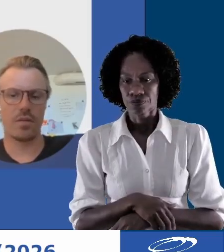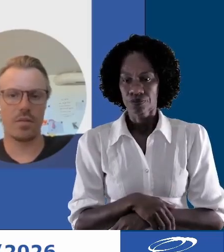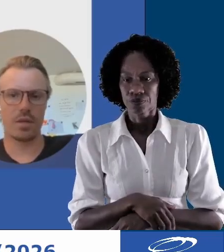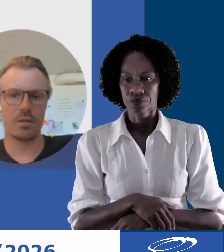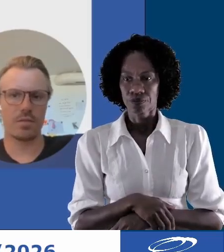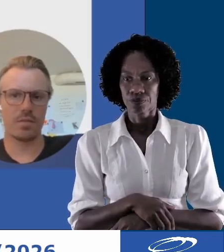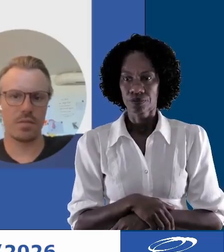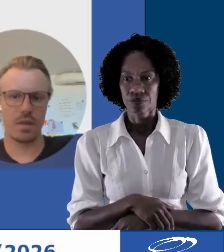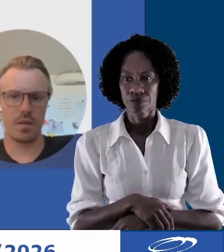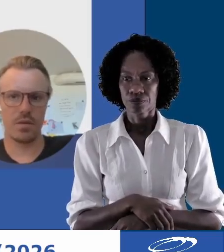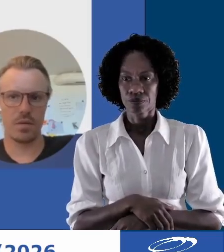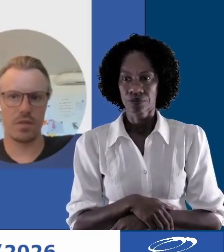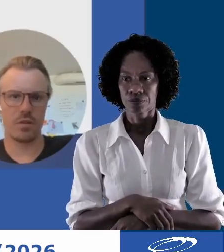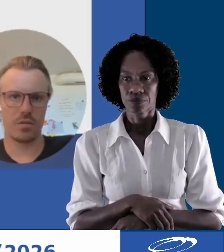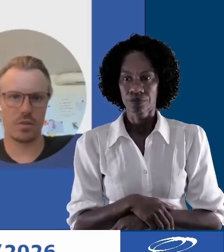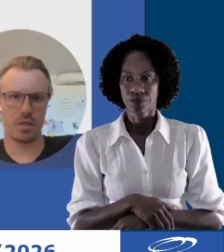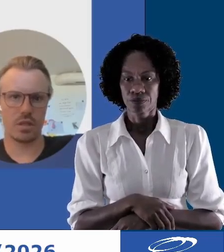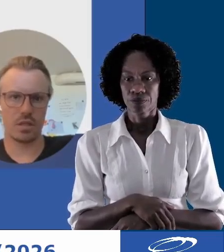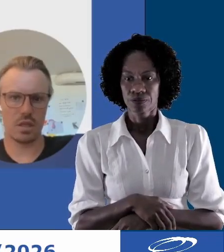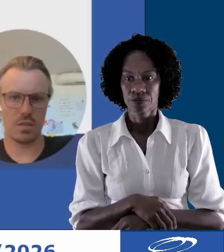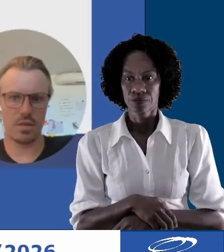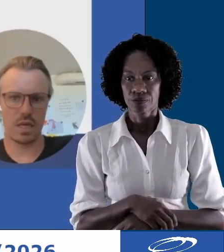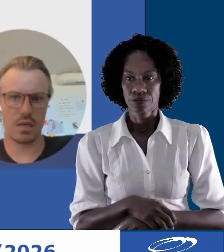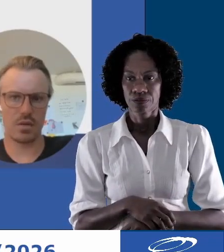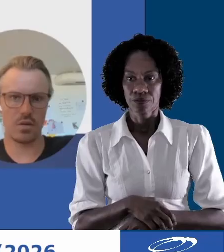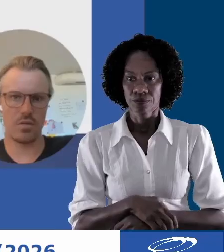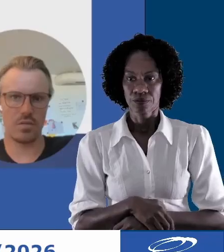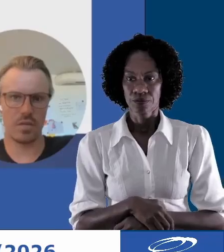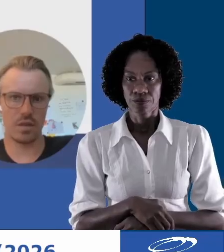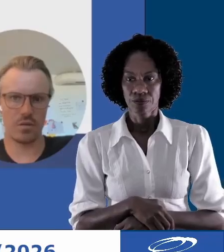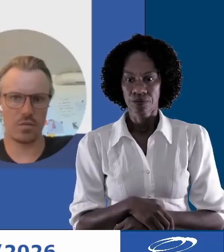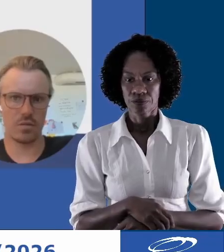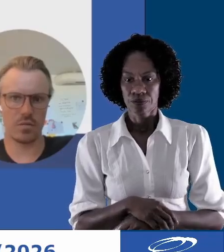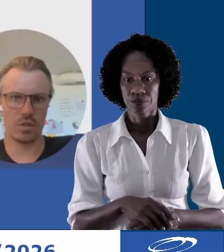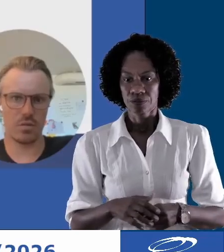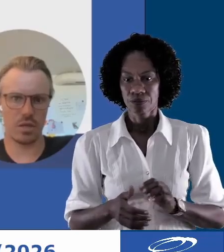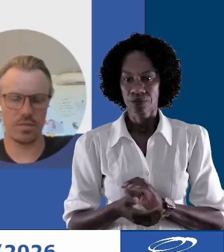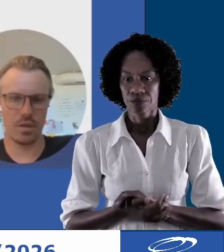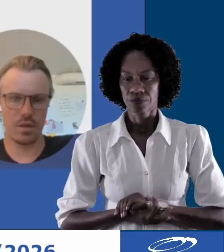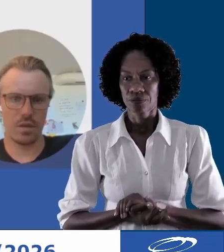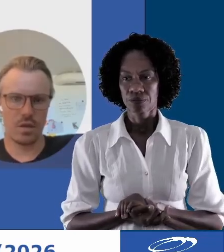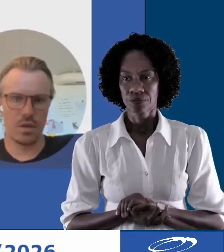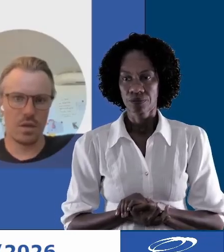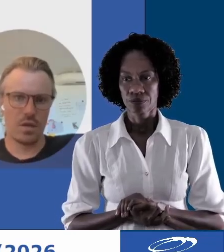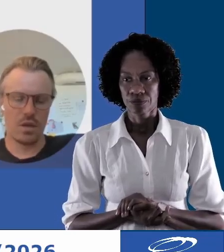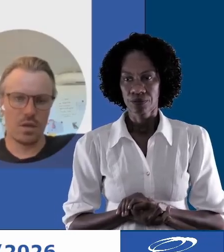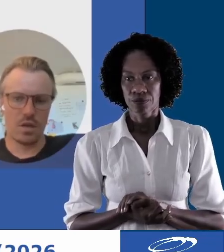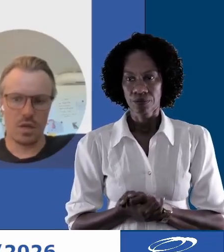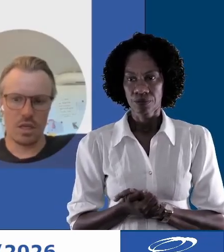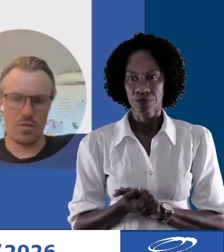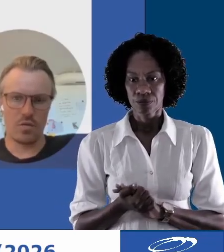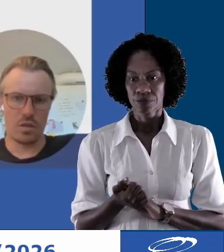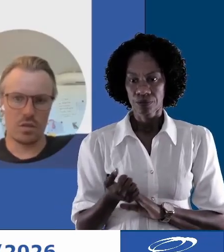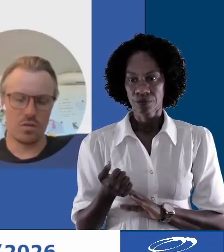the pigs. Here the intervertebral disc is the black curve and the vertebral bone is red. And